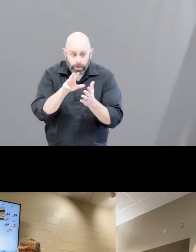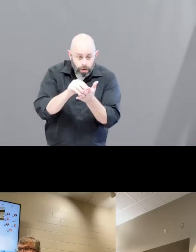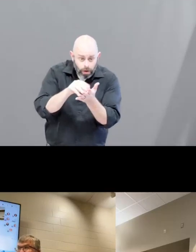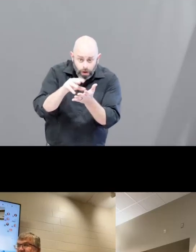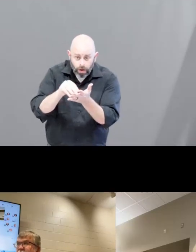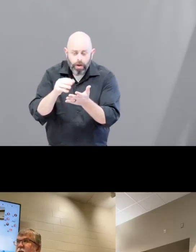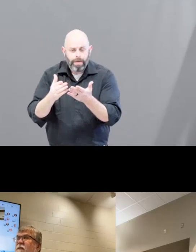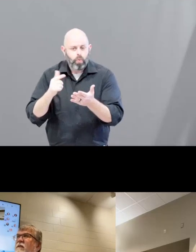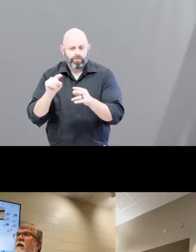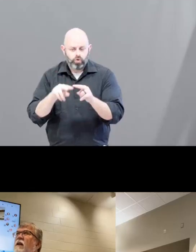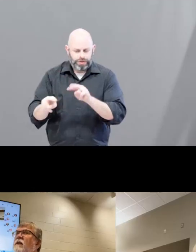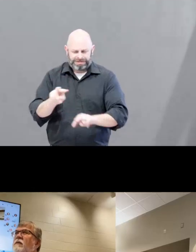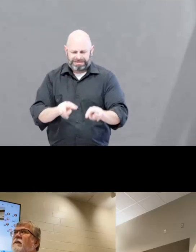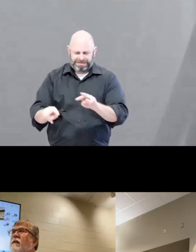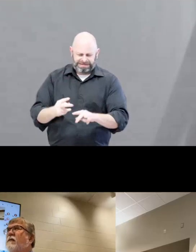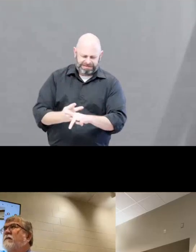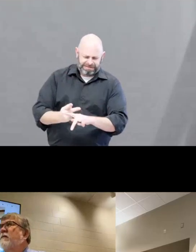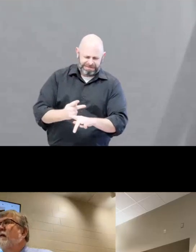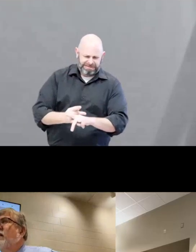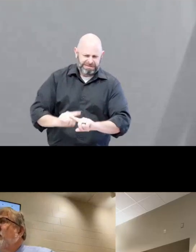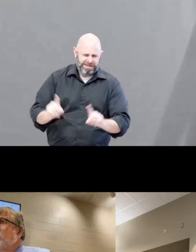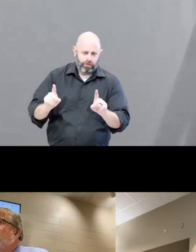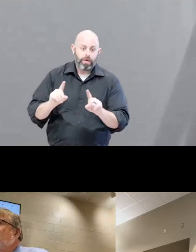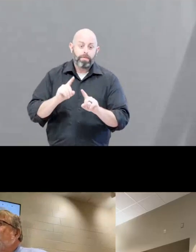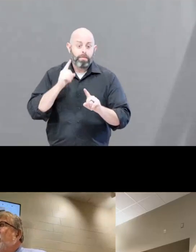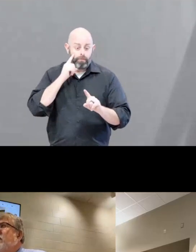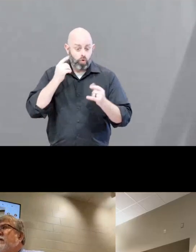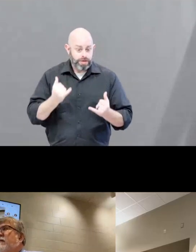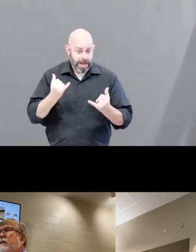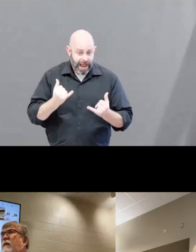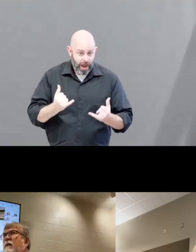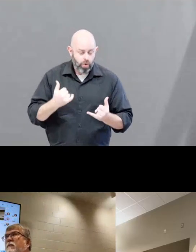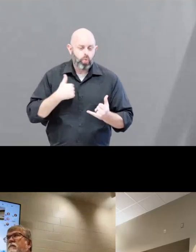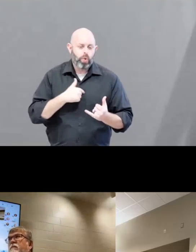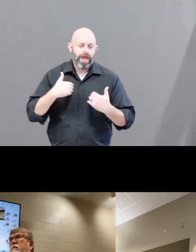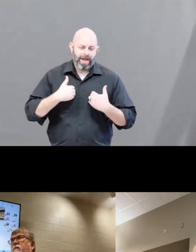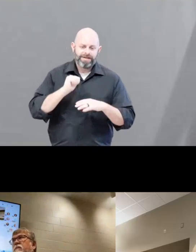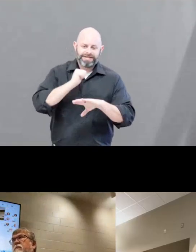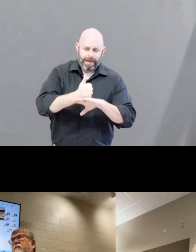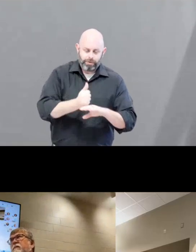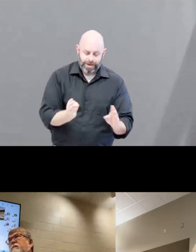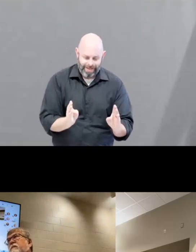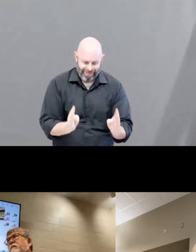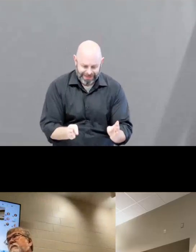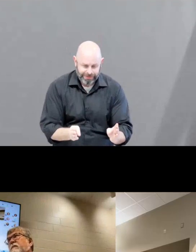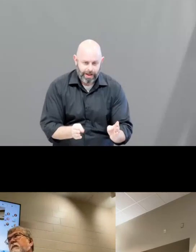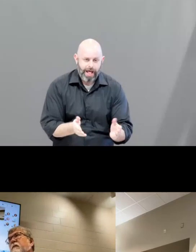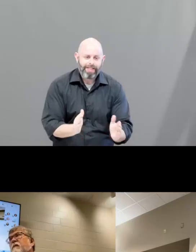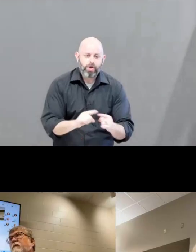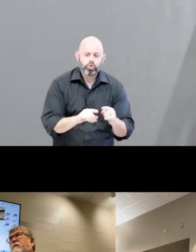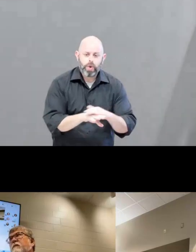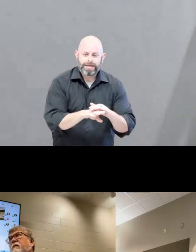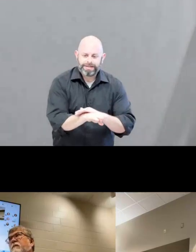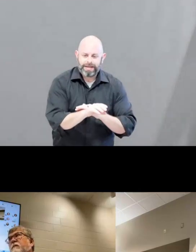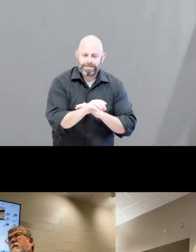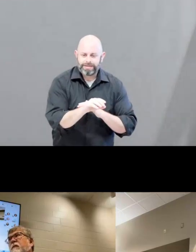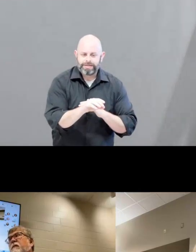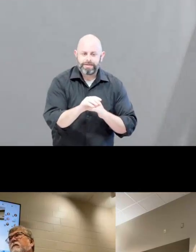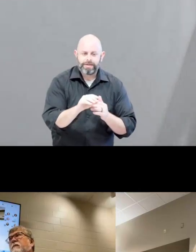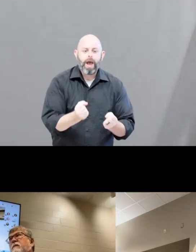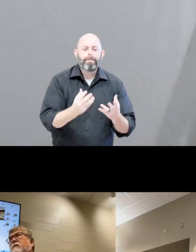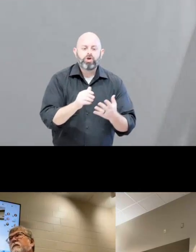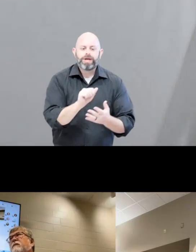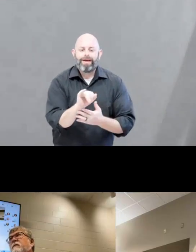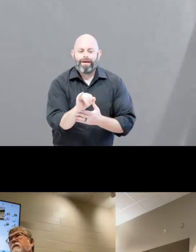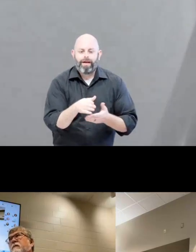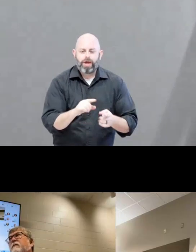that a little bit differently. But for right now, we have it kind of established. This is what they are allowed to access and how much they're